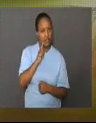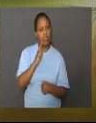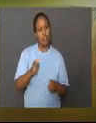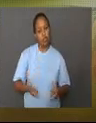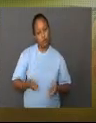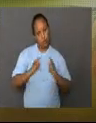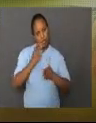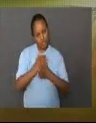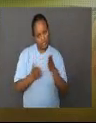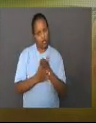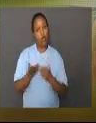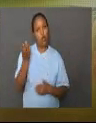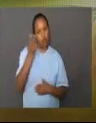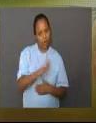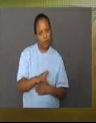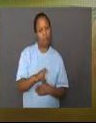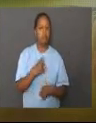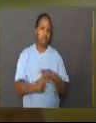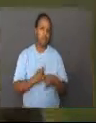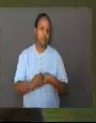status, or ethnicity.